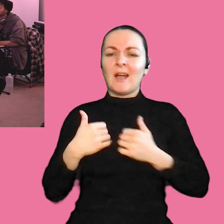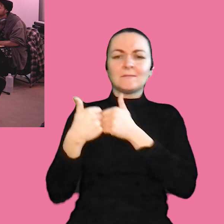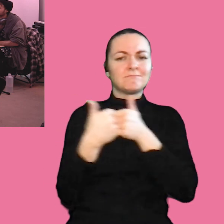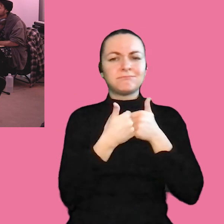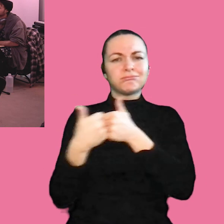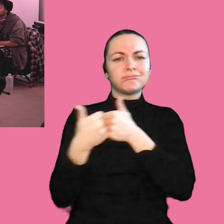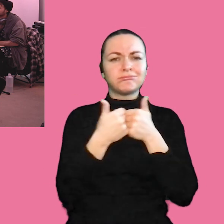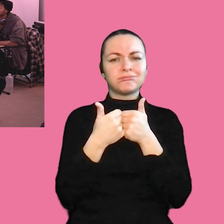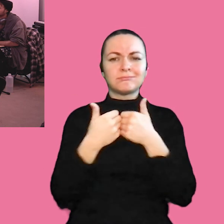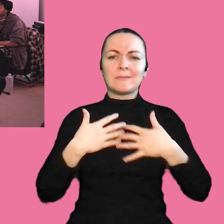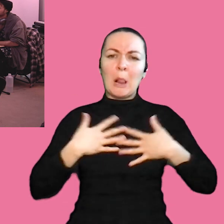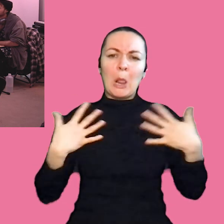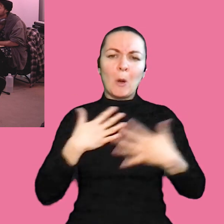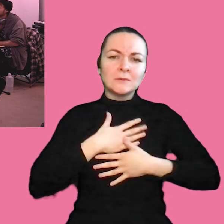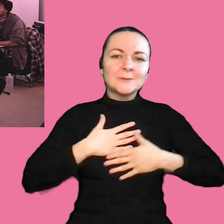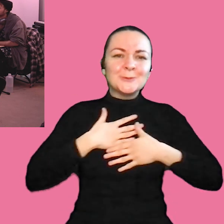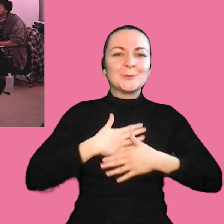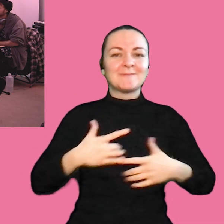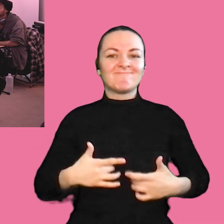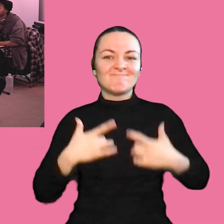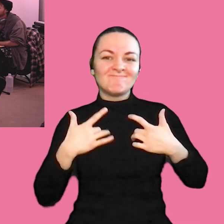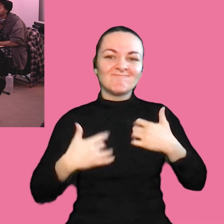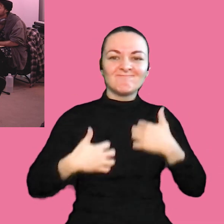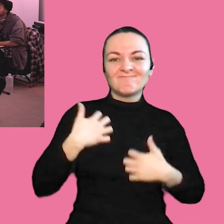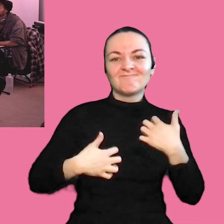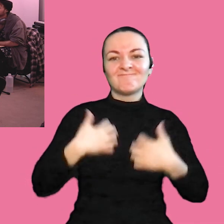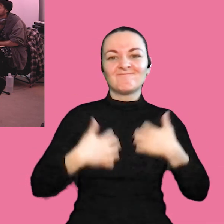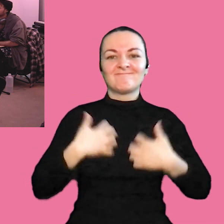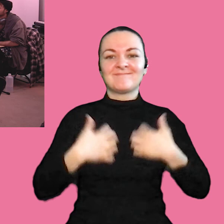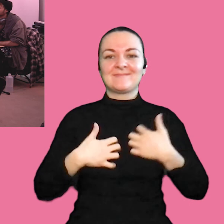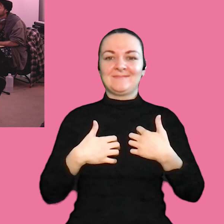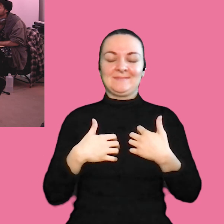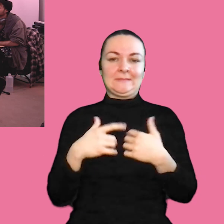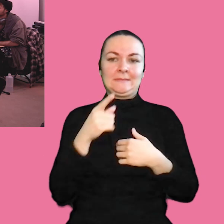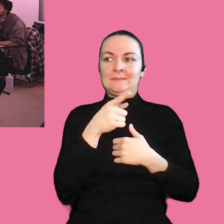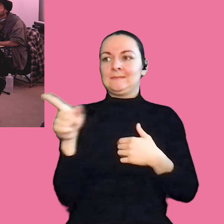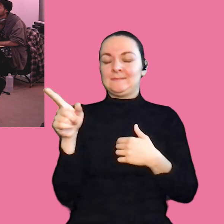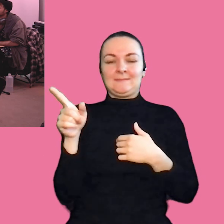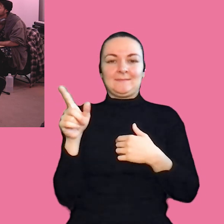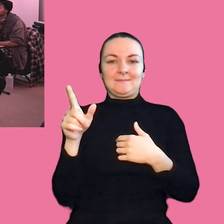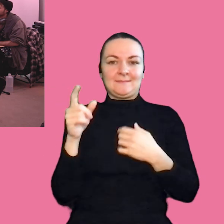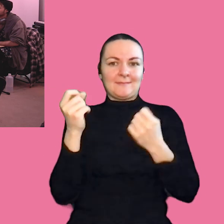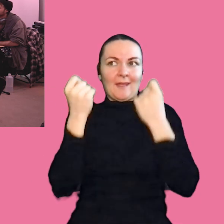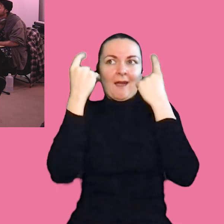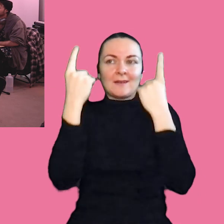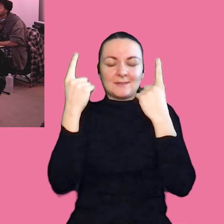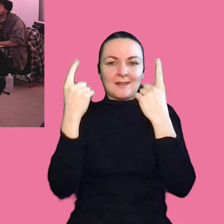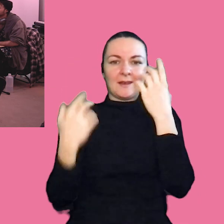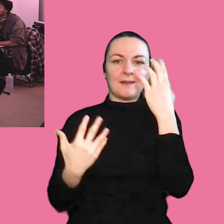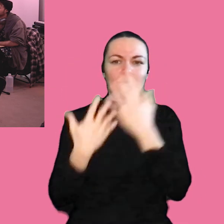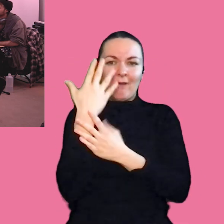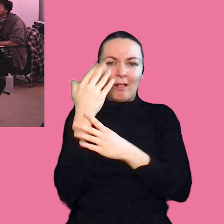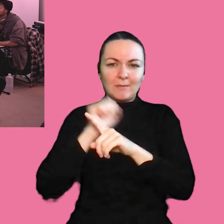by. There's so much passion in that community that we're working in, and seeing them develop